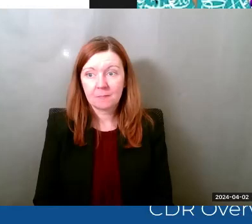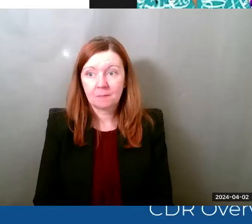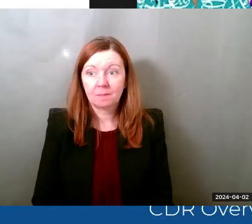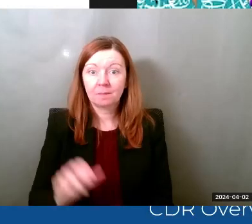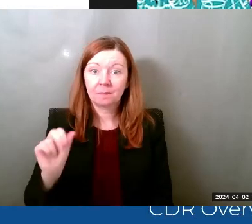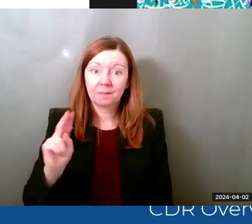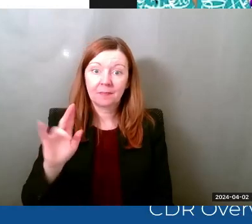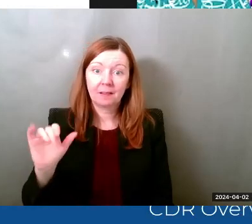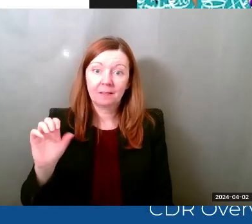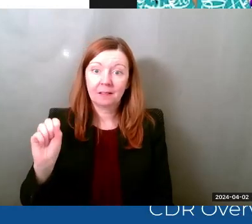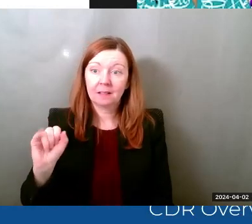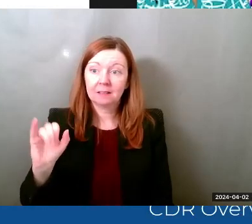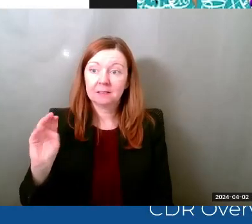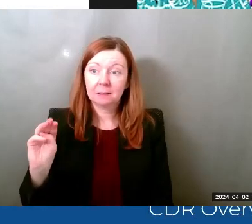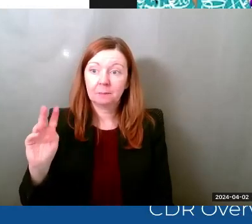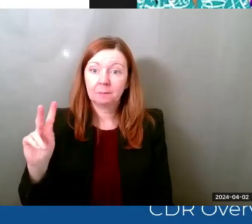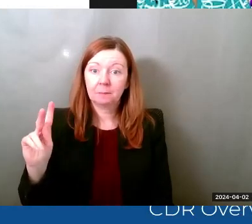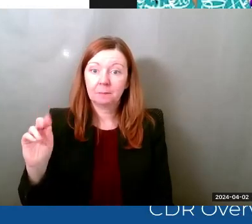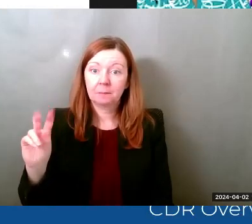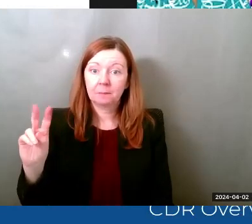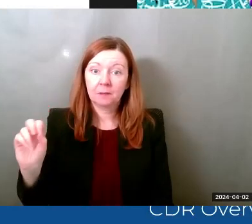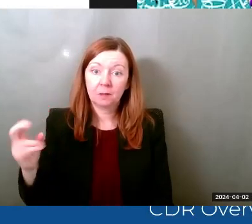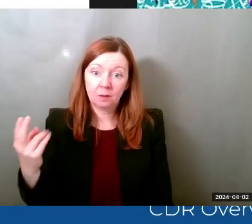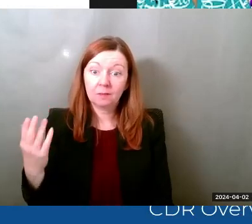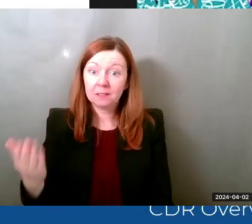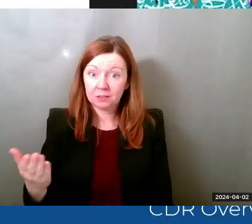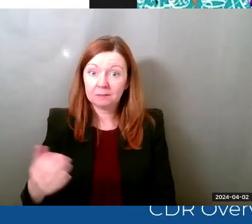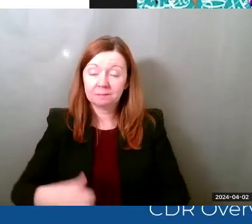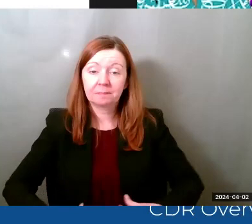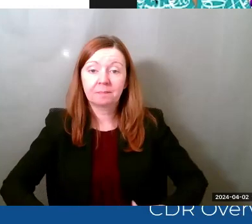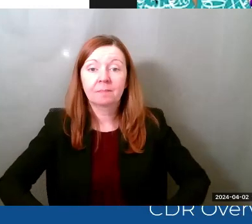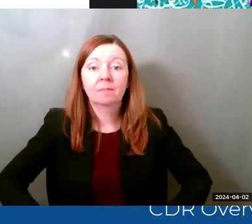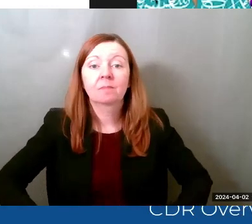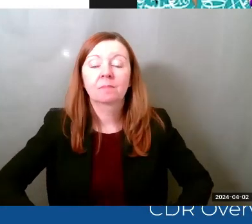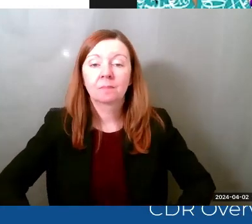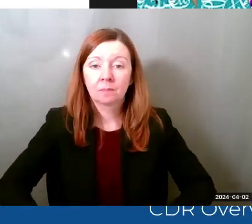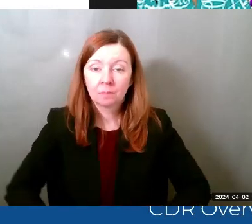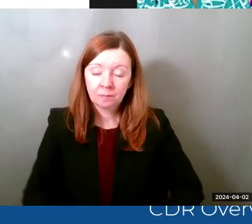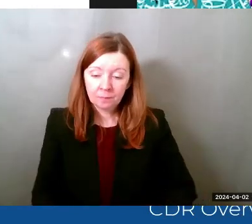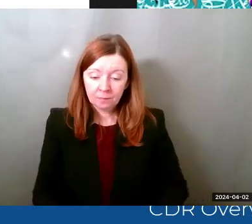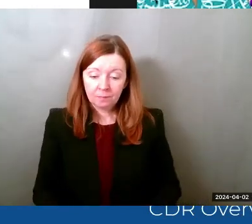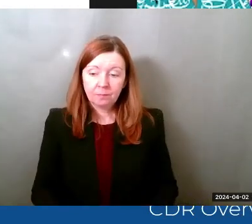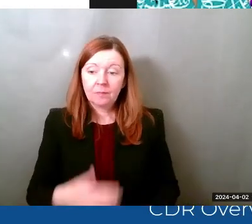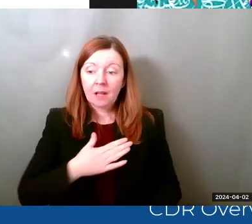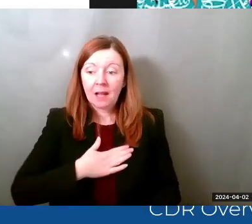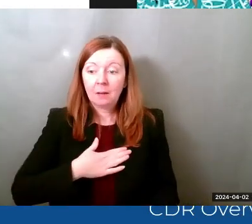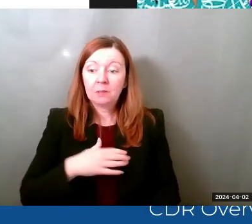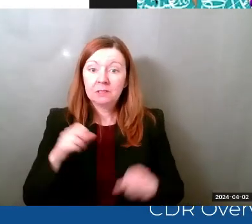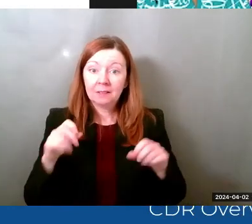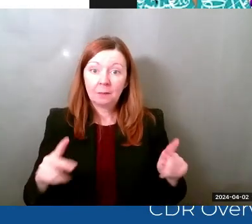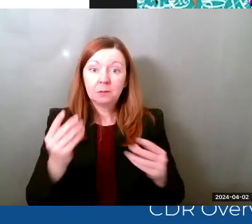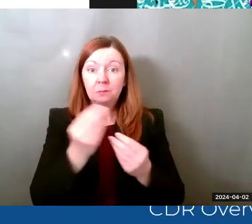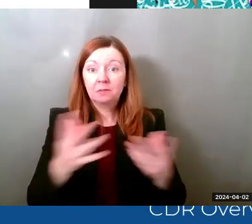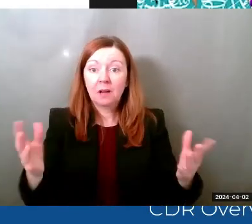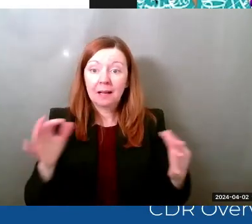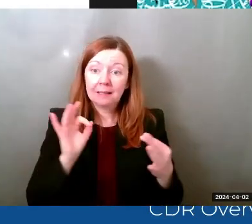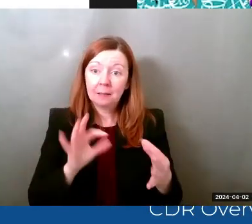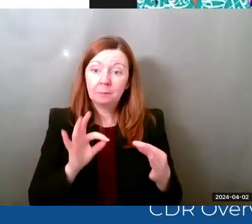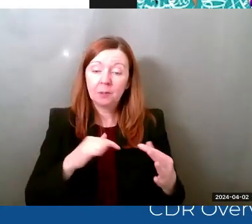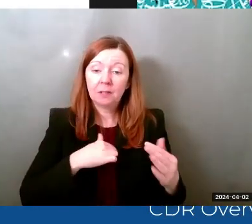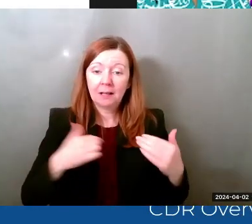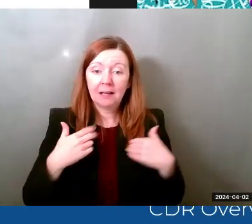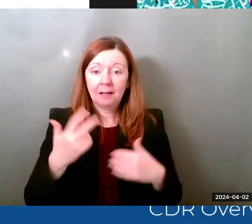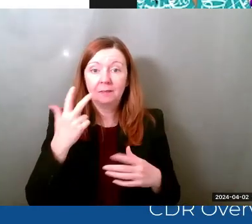Anthony Simkovich. Yep, we can hear you. I have appreciate the opportunity to provide input. I've got